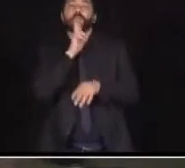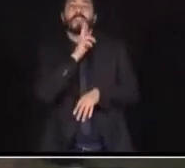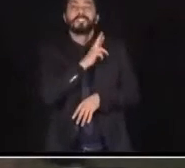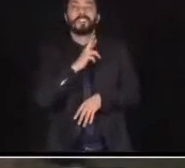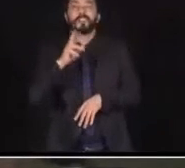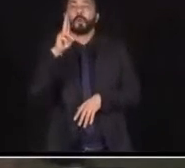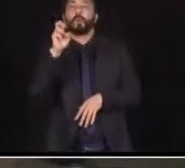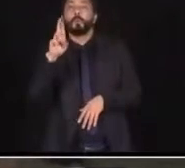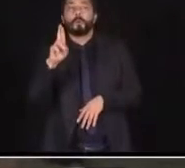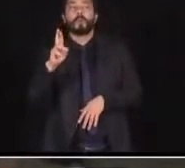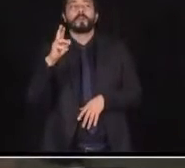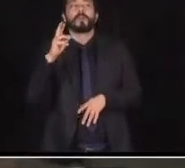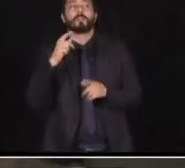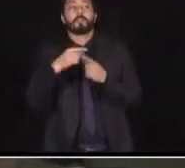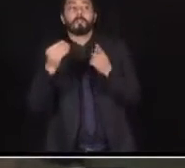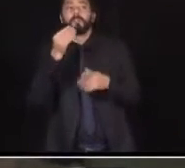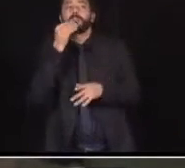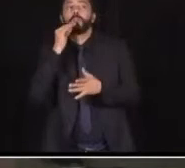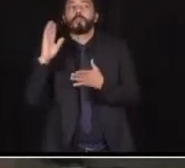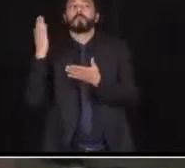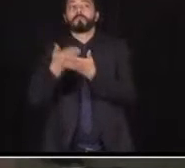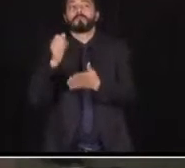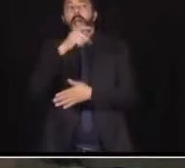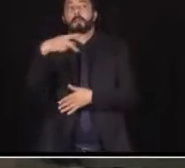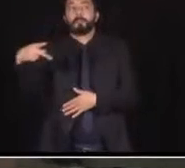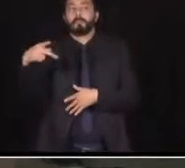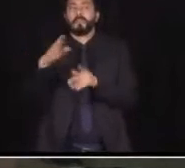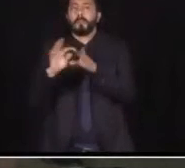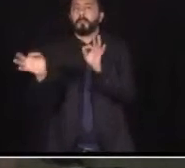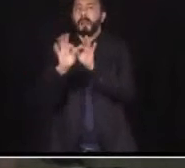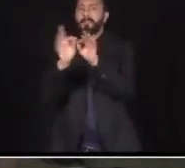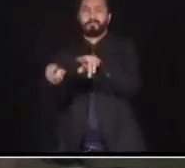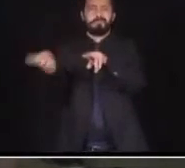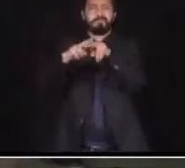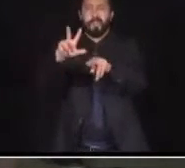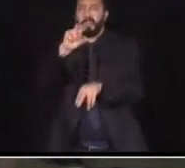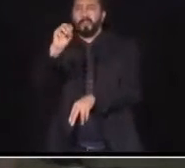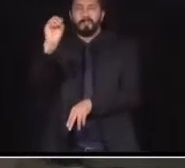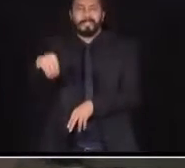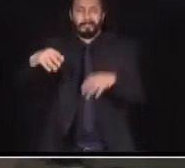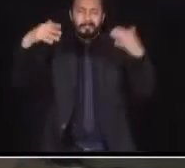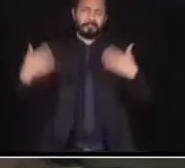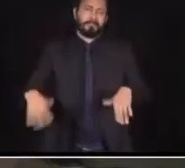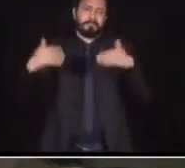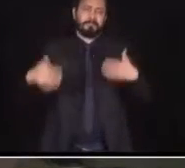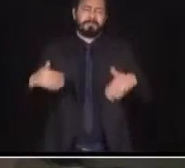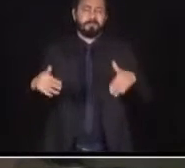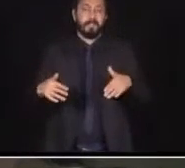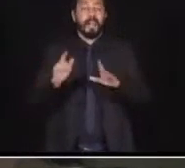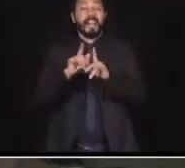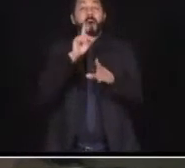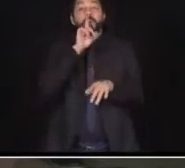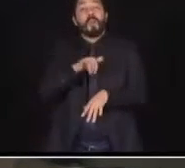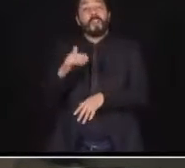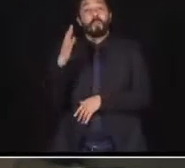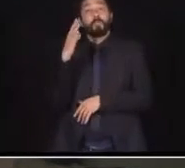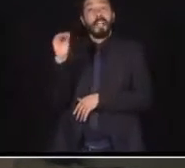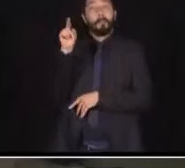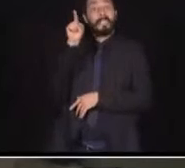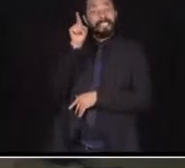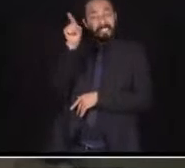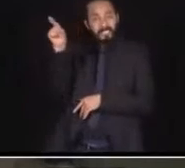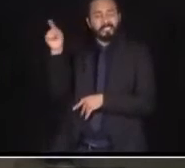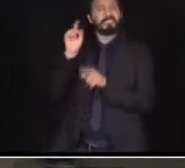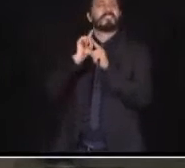these poor restaurants that are holding on by their fingernails, these delivery companies, and God bless them, good companies, don't get me wrong, but they're making a